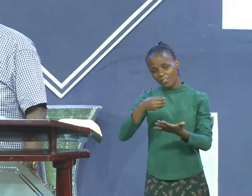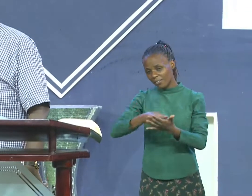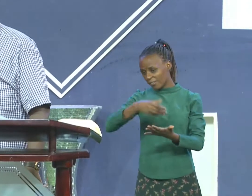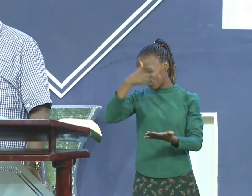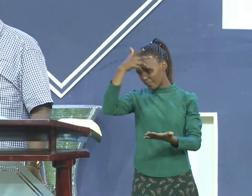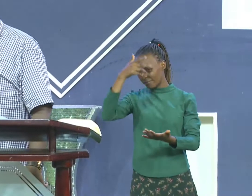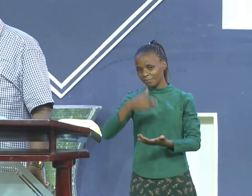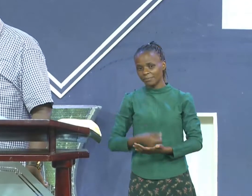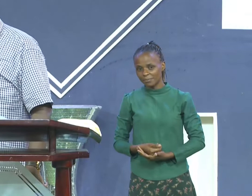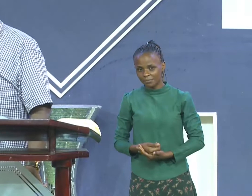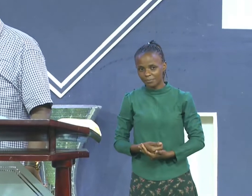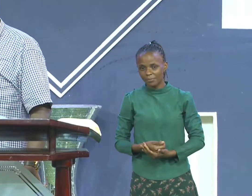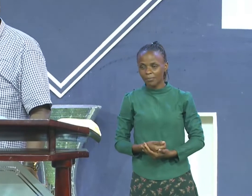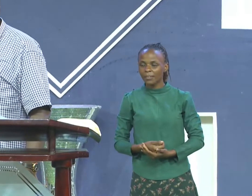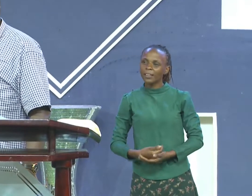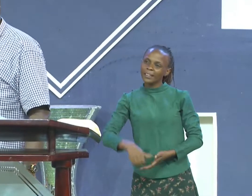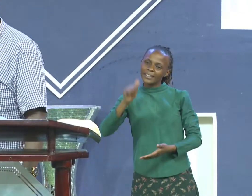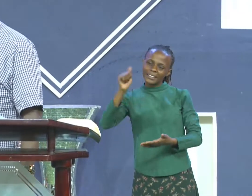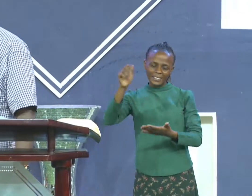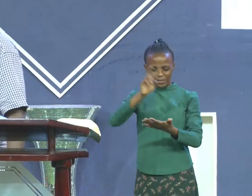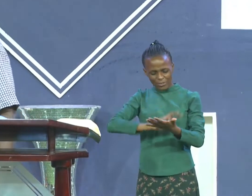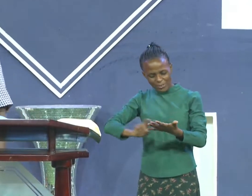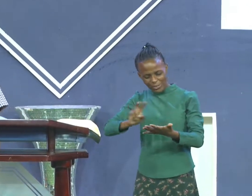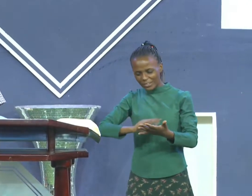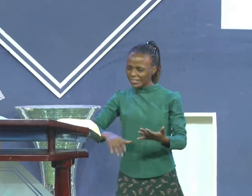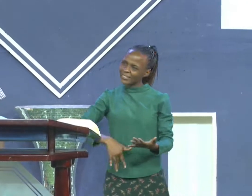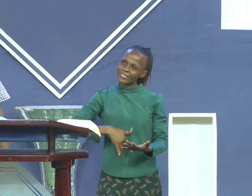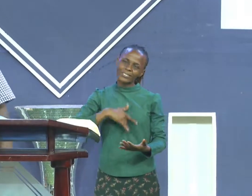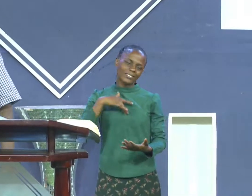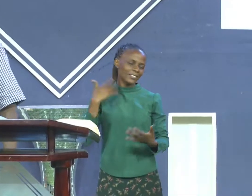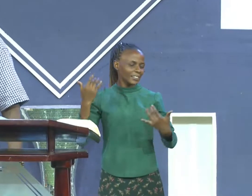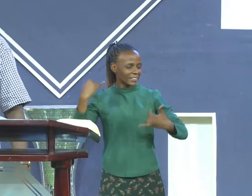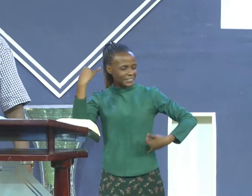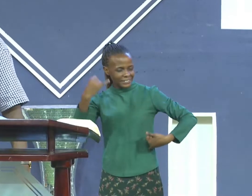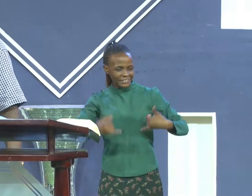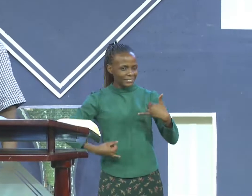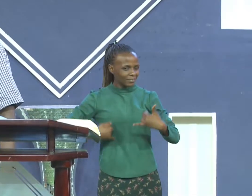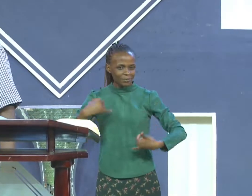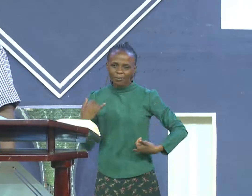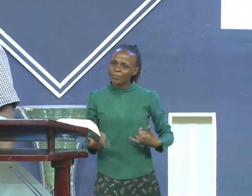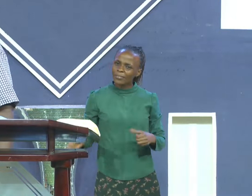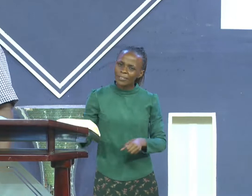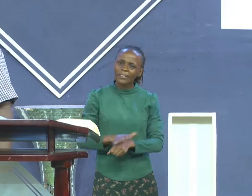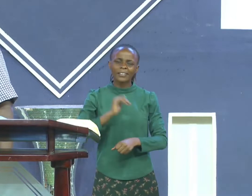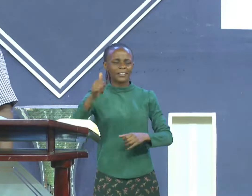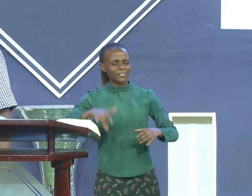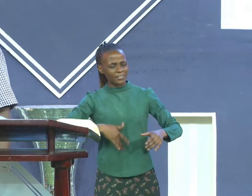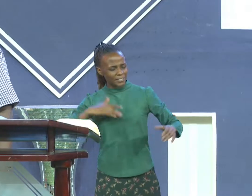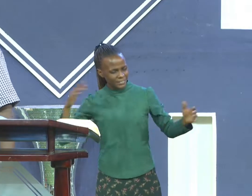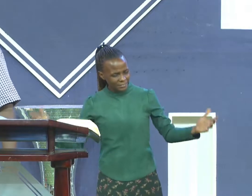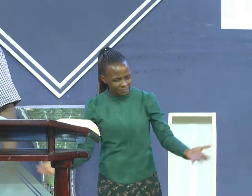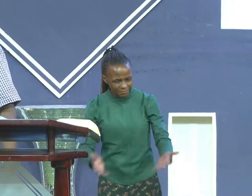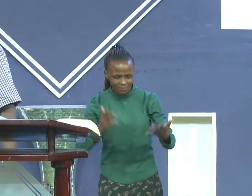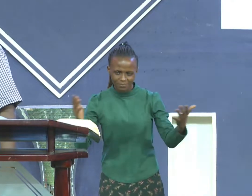is so precious. Nasomyewo ne wansanyusa. I read that portion and I was pleased. Ne wanzizaamu amaanyi. I was